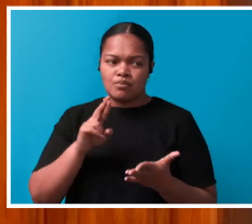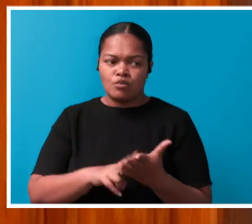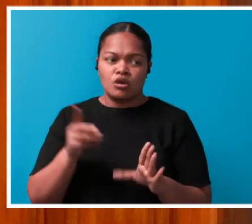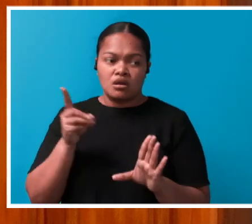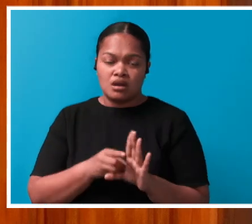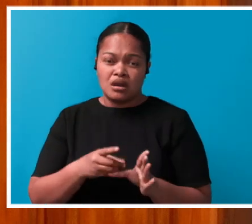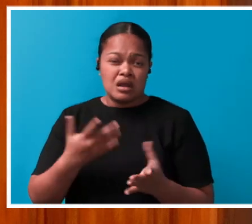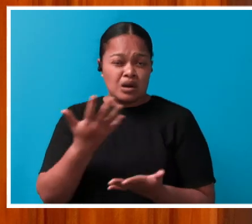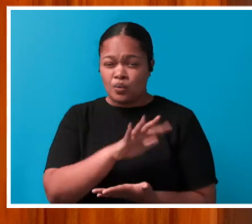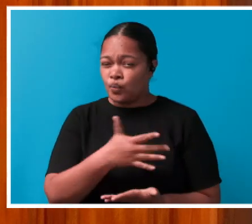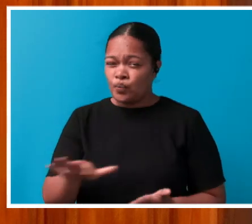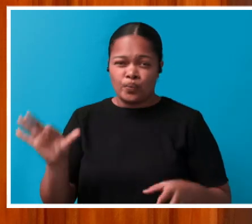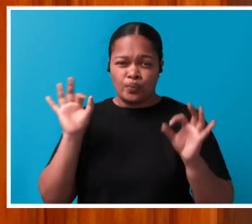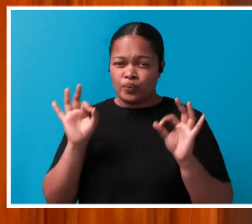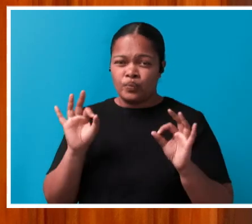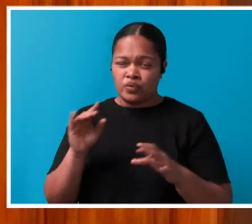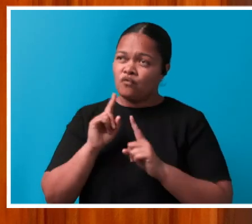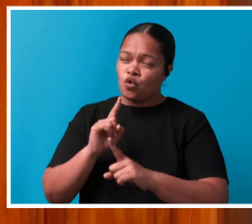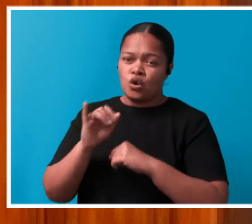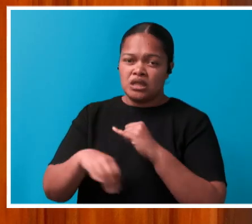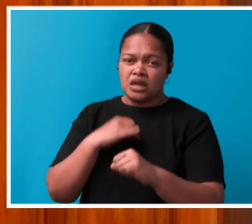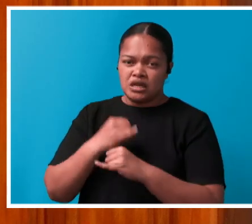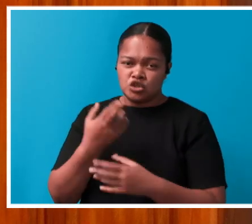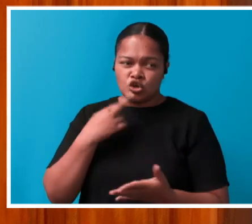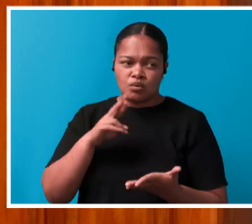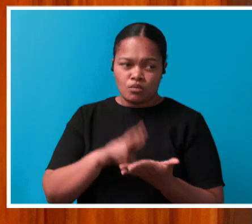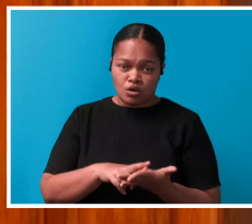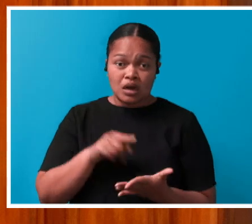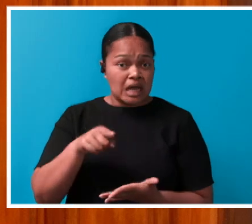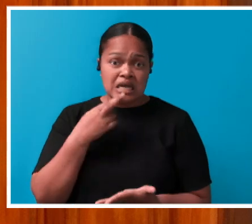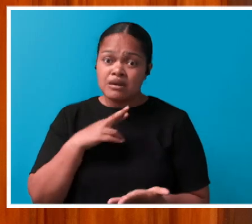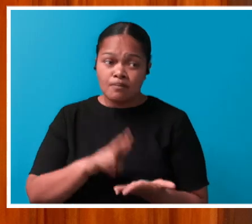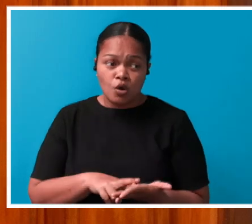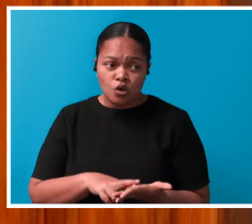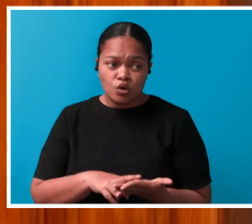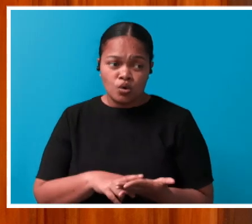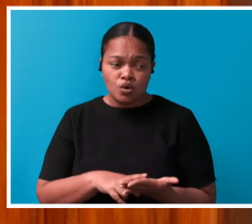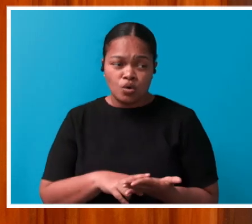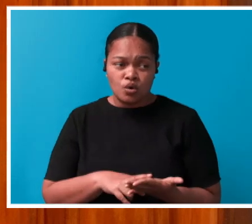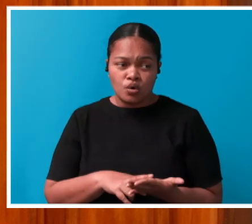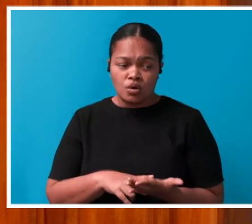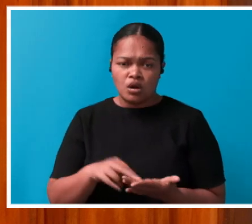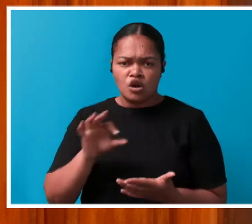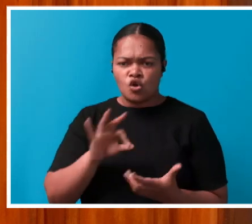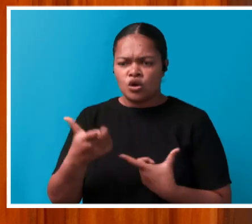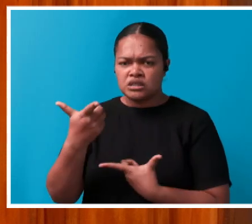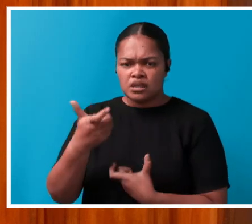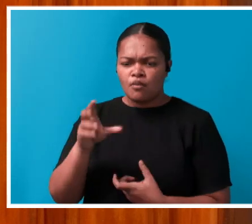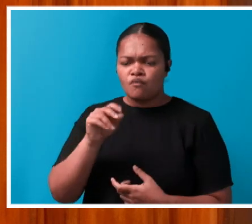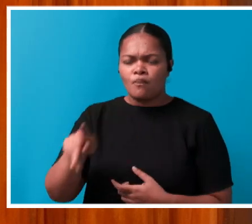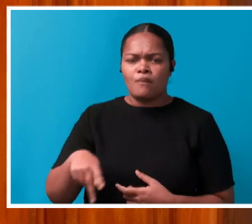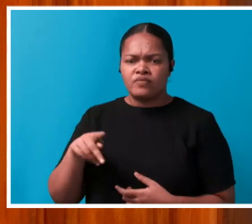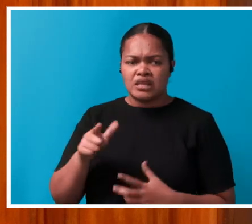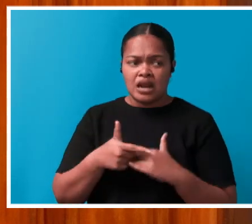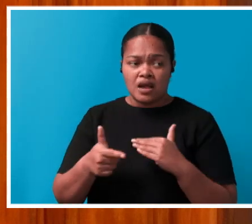crafted following international standard. This report was not just a mere snapshot of the poverty levels,